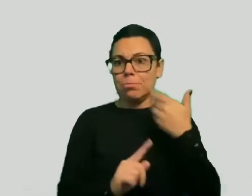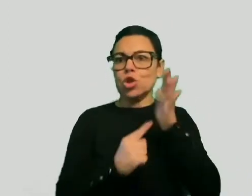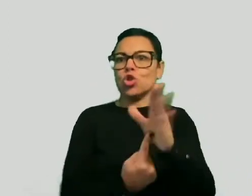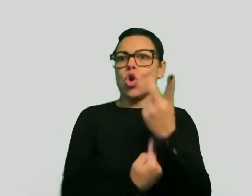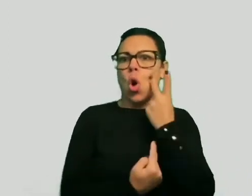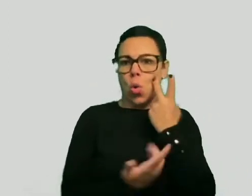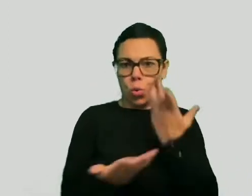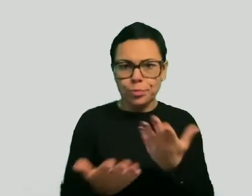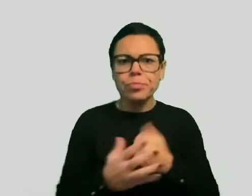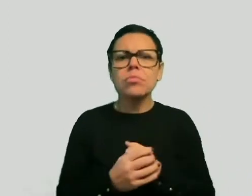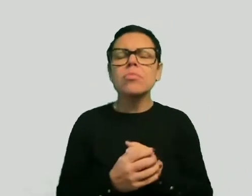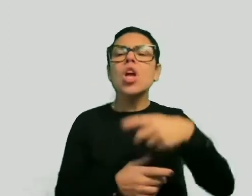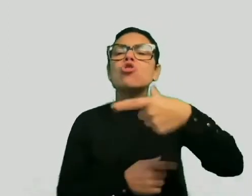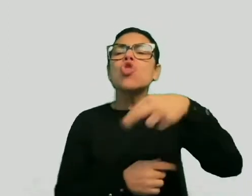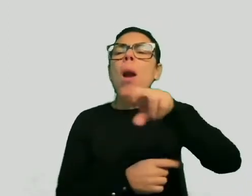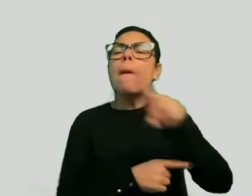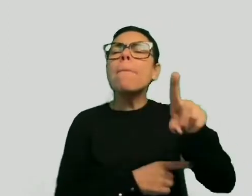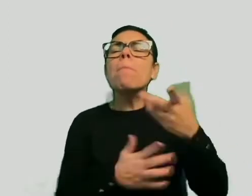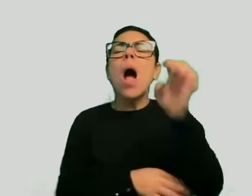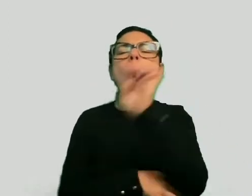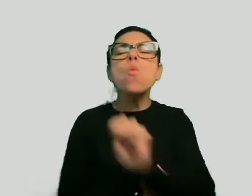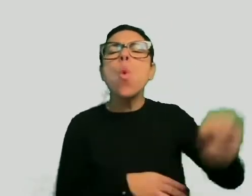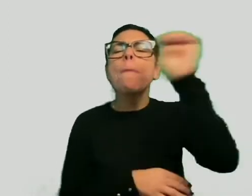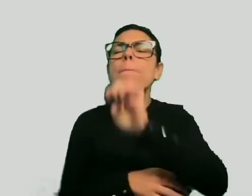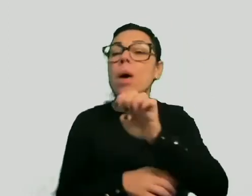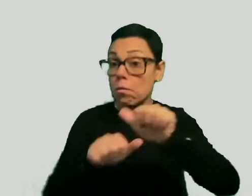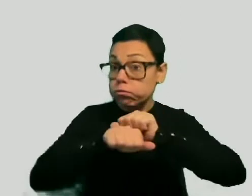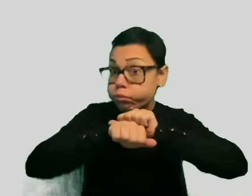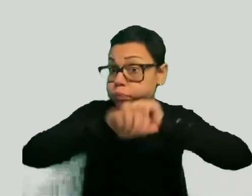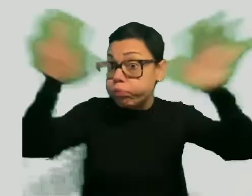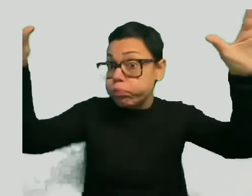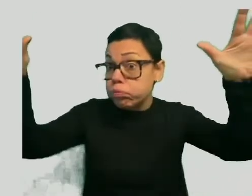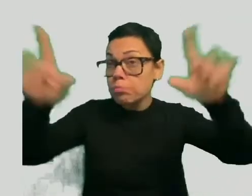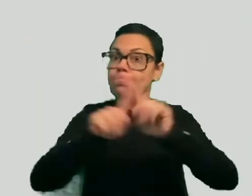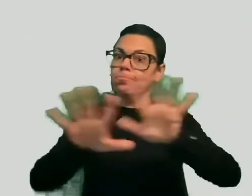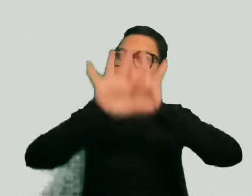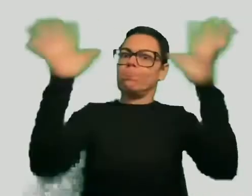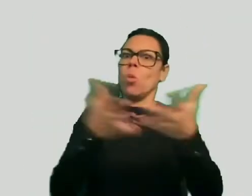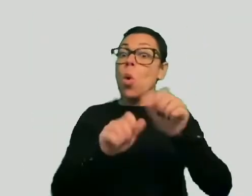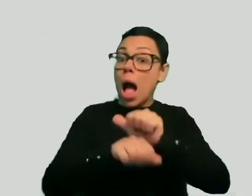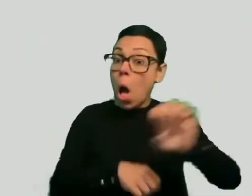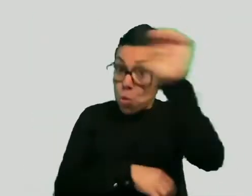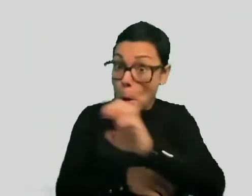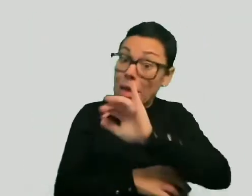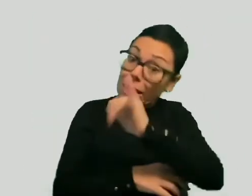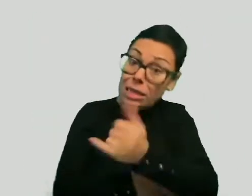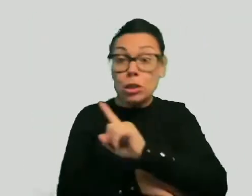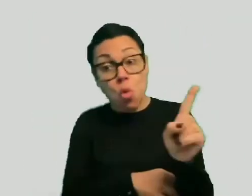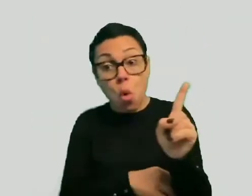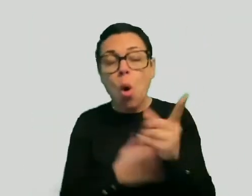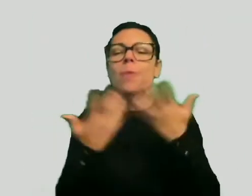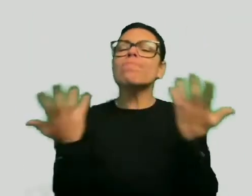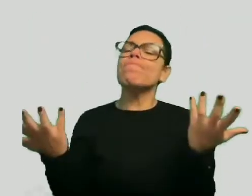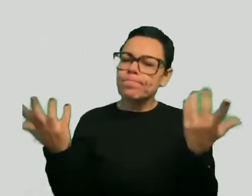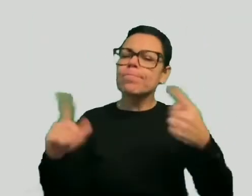the EU. Well, the strategic use of public procurement to advance